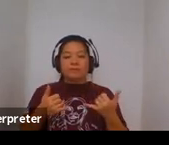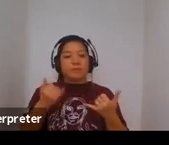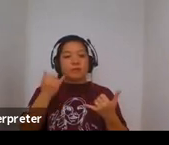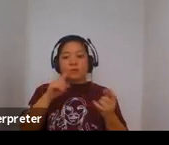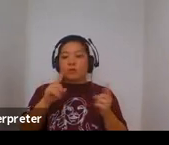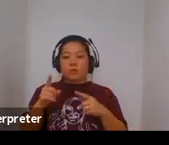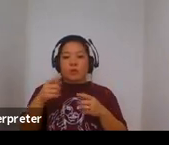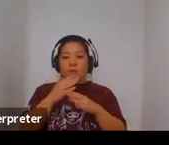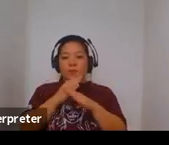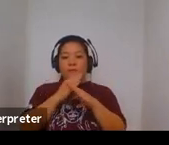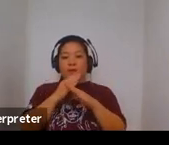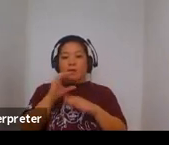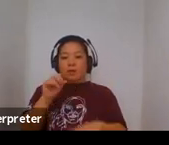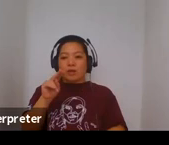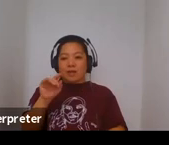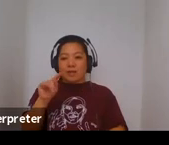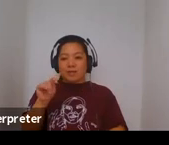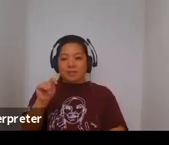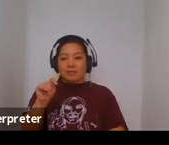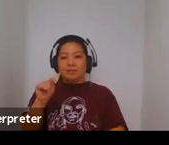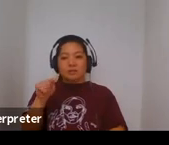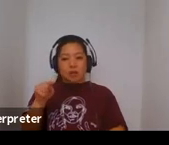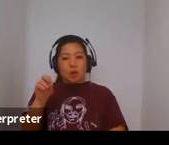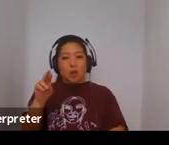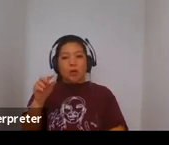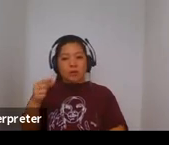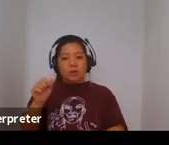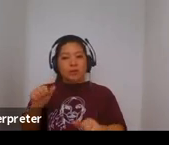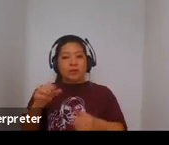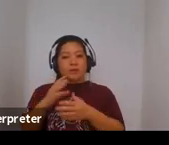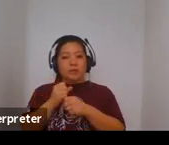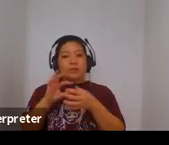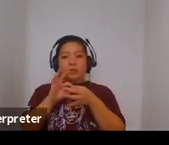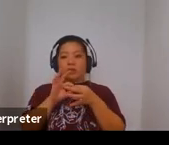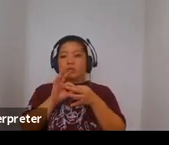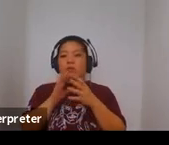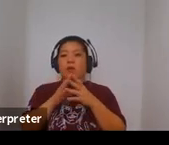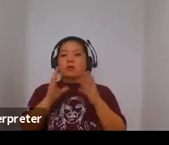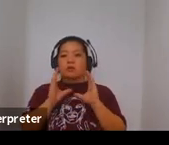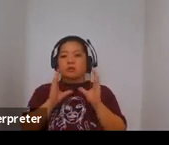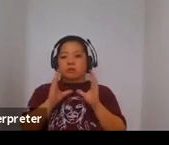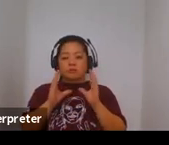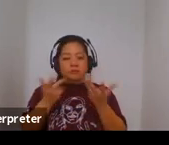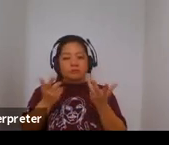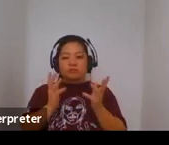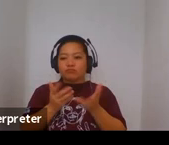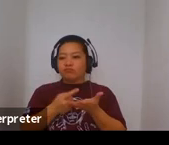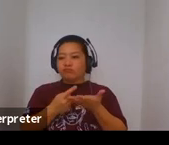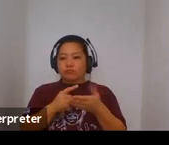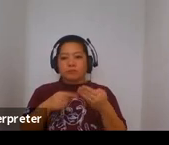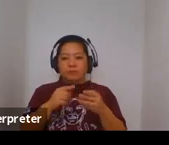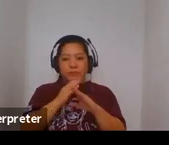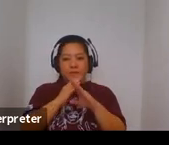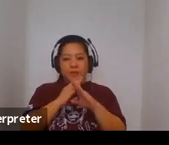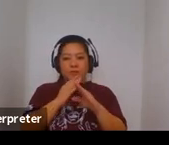to preventconnect.org, you can get connected with some of these really groundbreaking conversations around prevention.